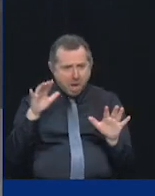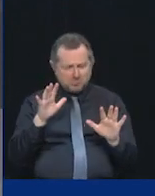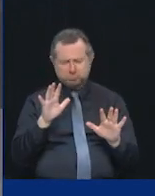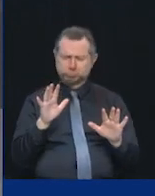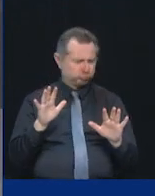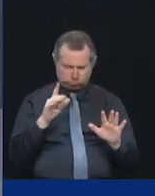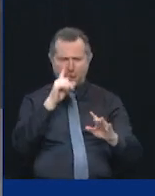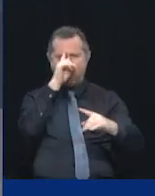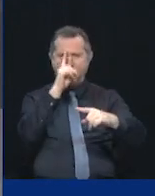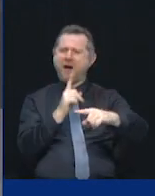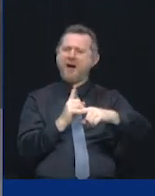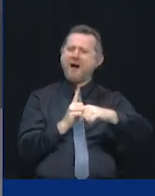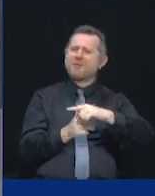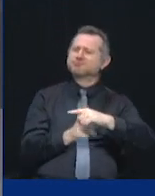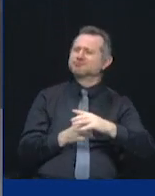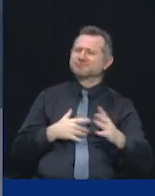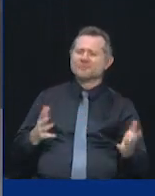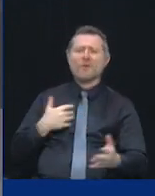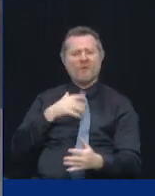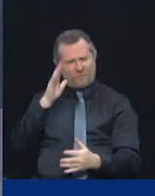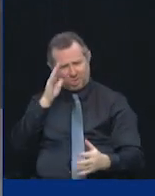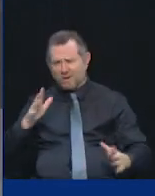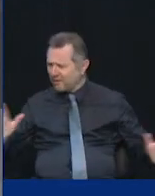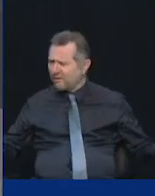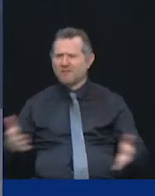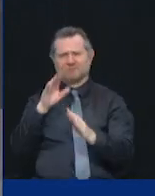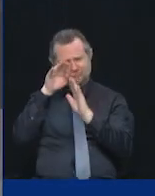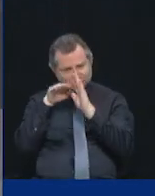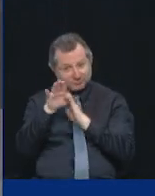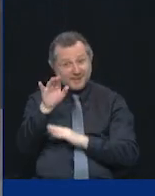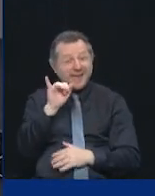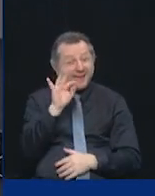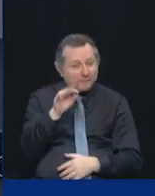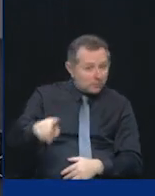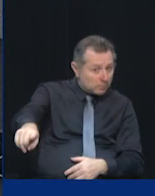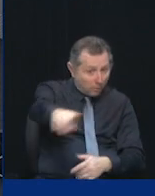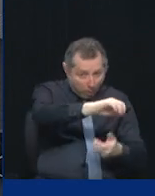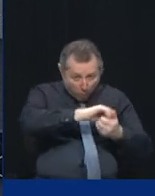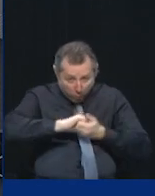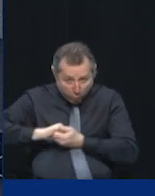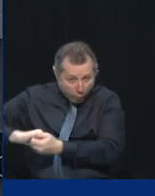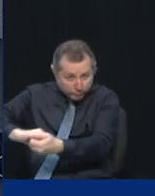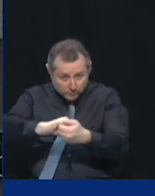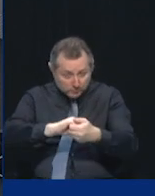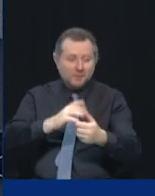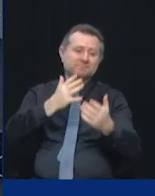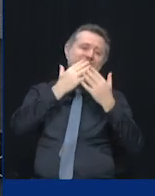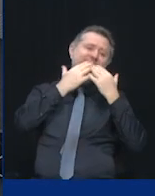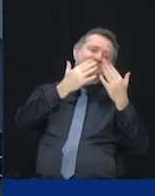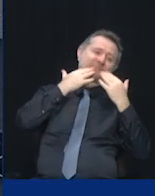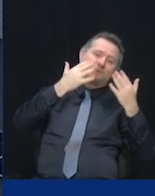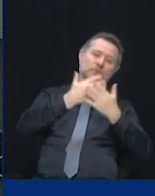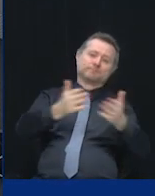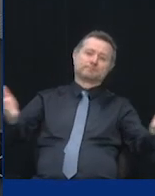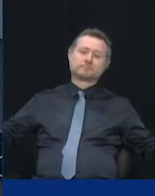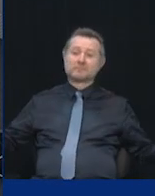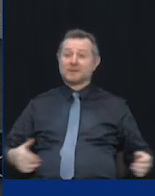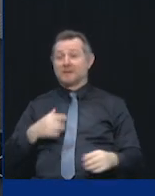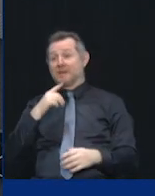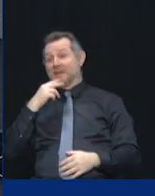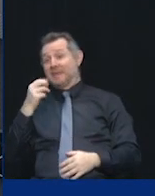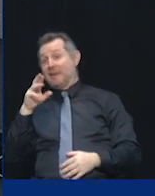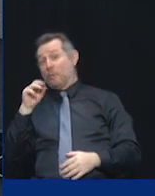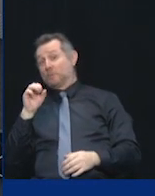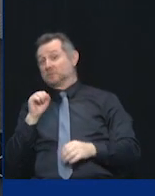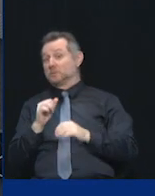this crisis stronger and better if we all pull together. Thank you. Thanks, Governor. Well said. Heroes moving heroes. That's so